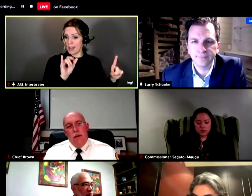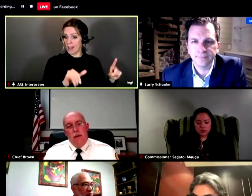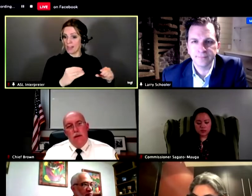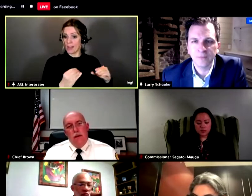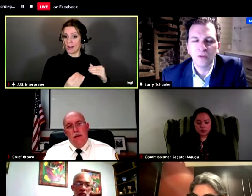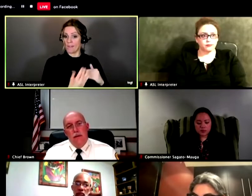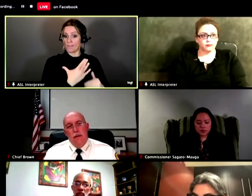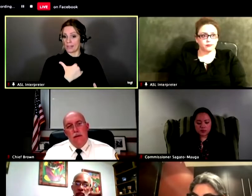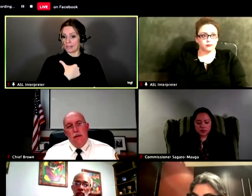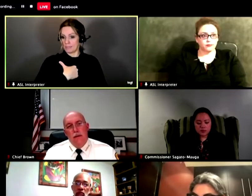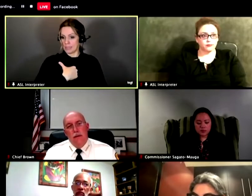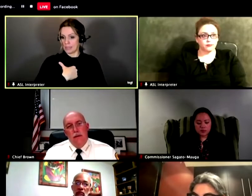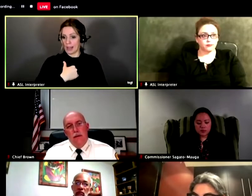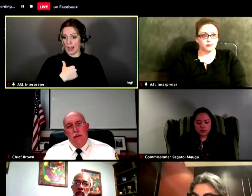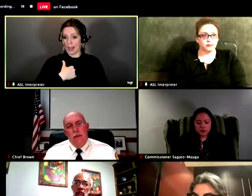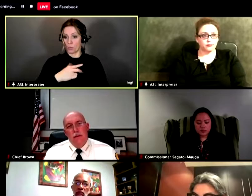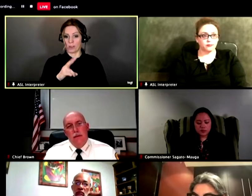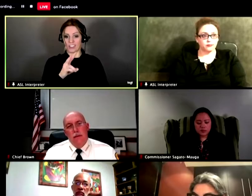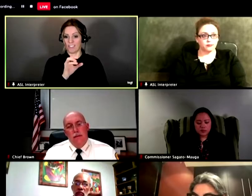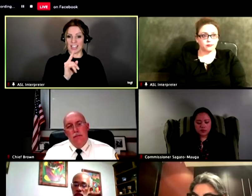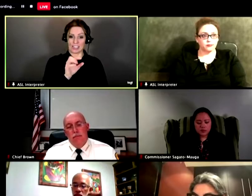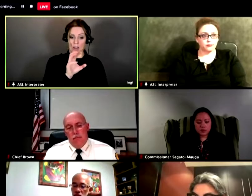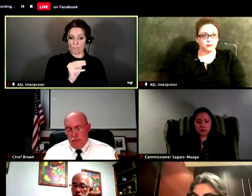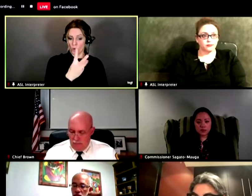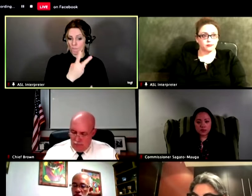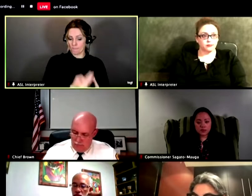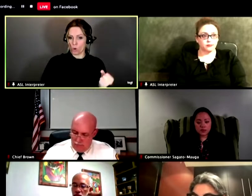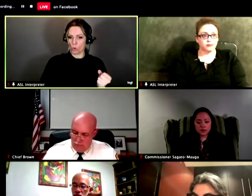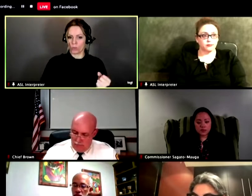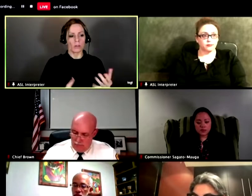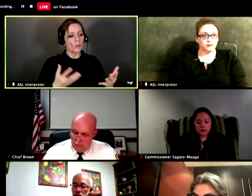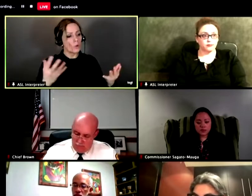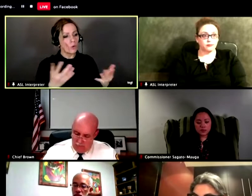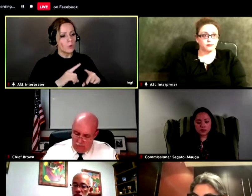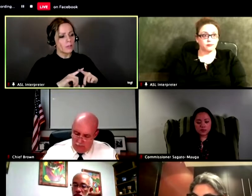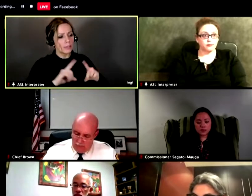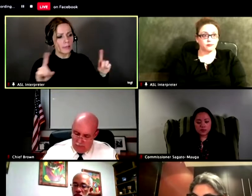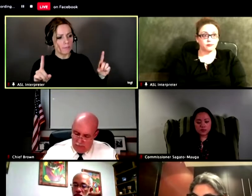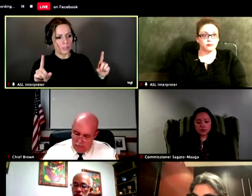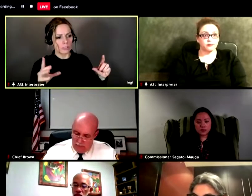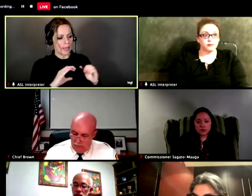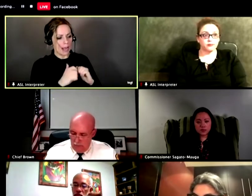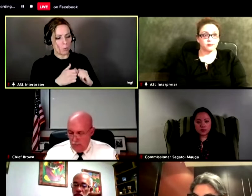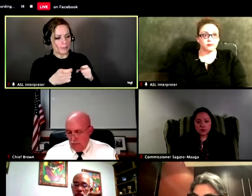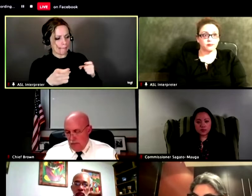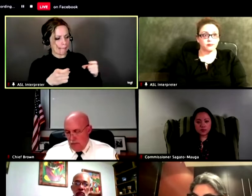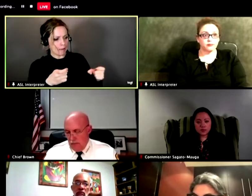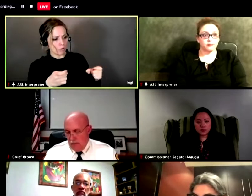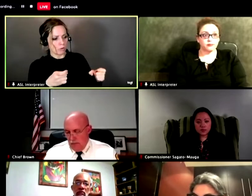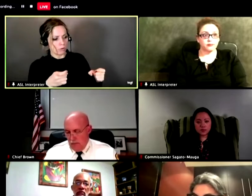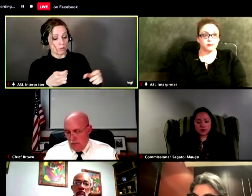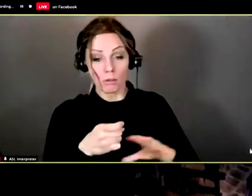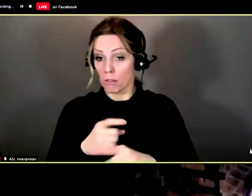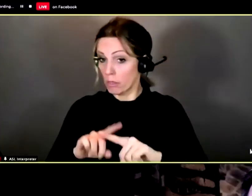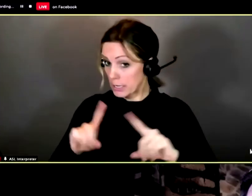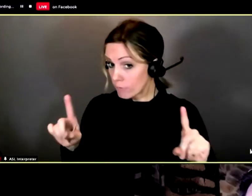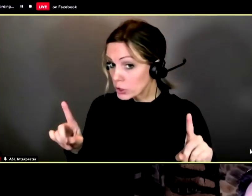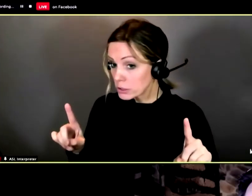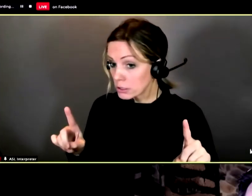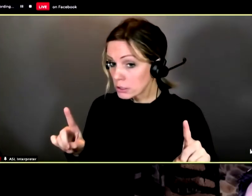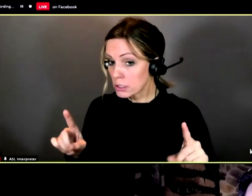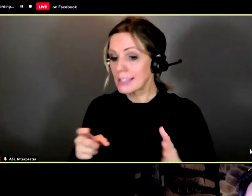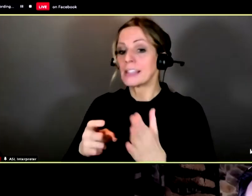cases. And what was the difference in how they were handled? The difference was it took a whole year for